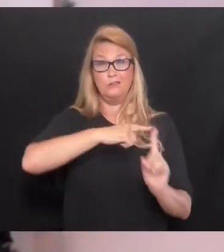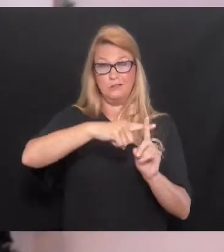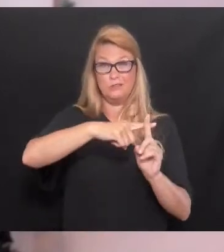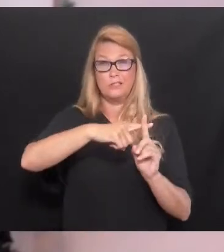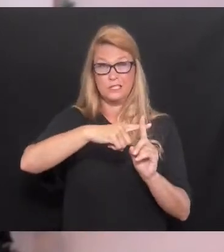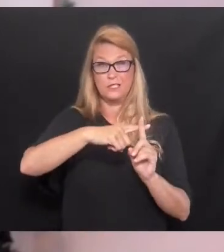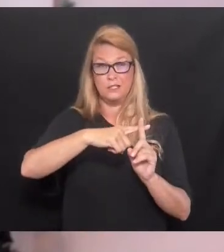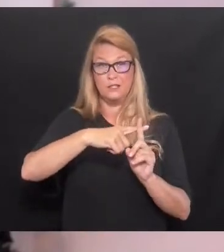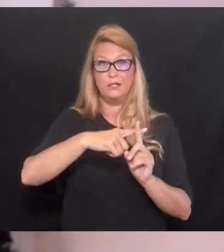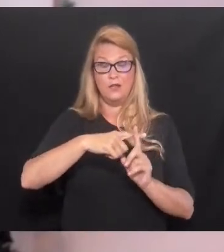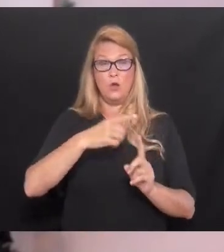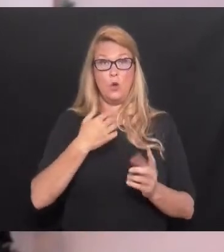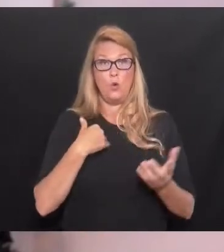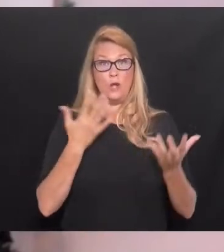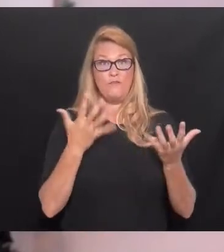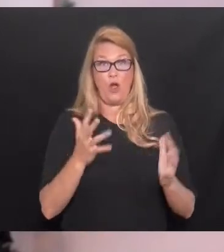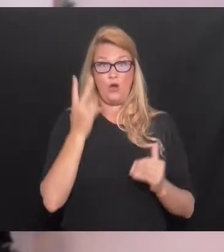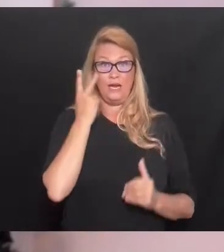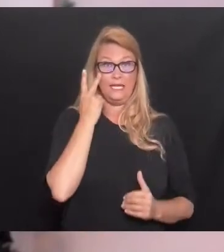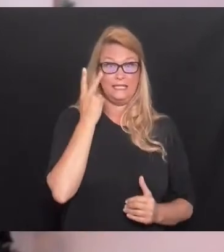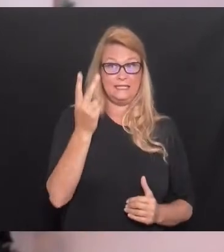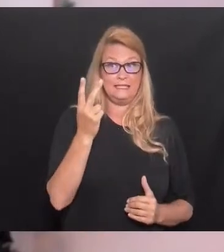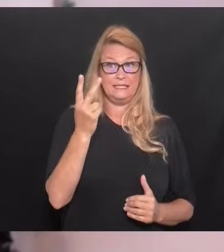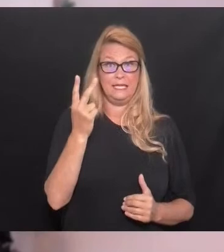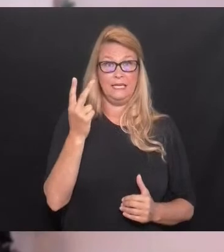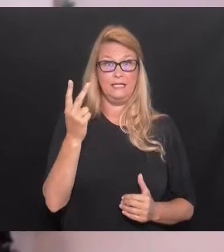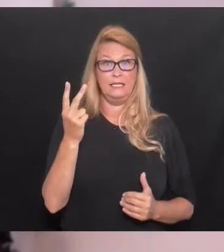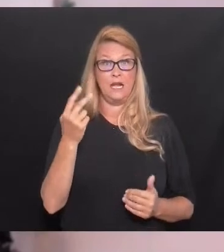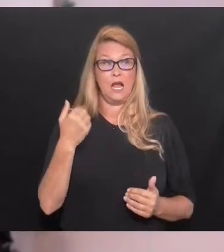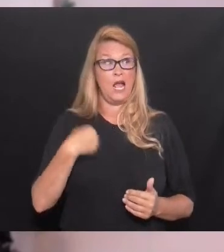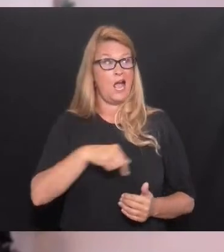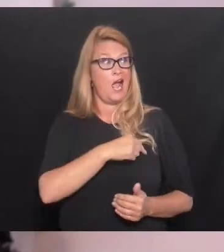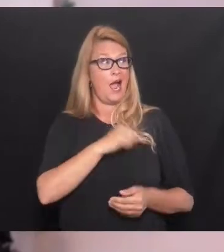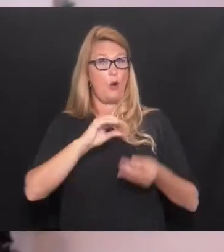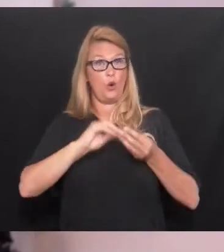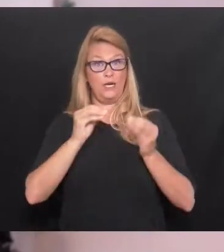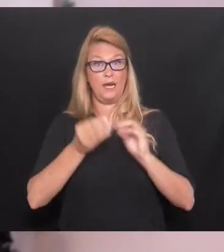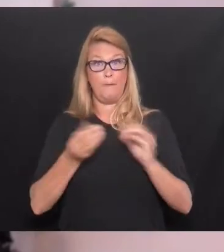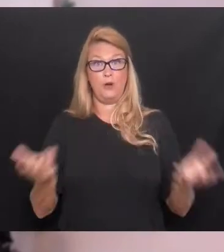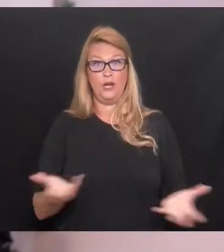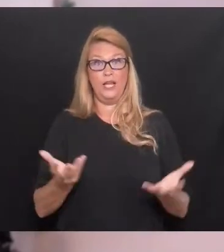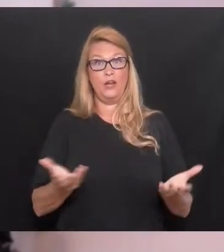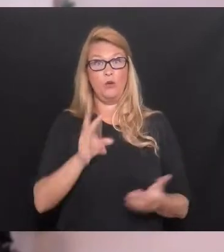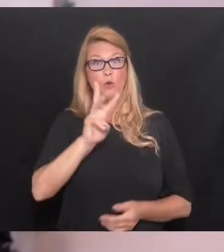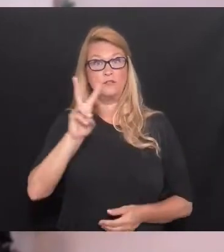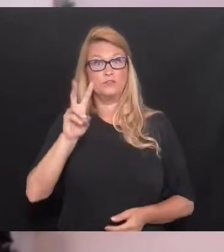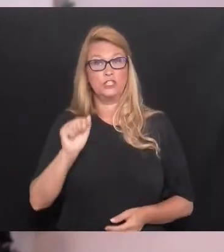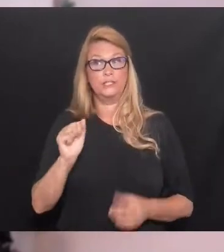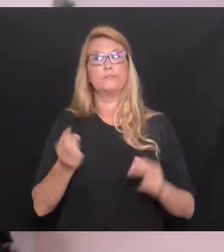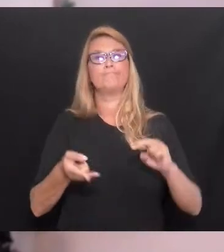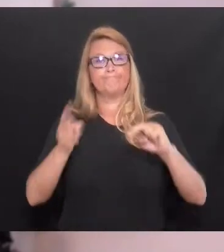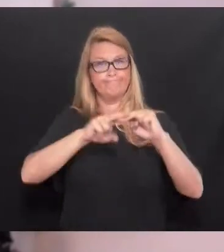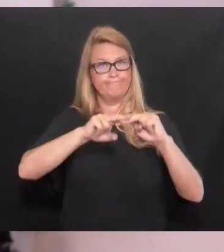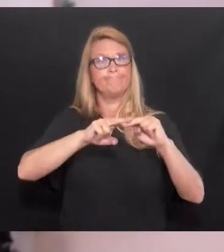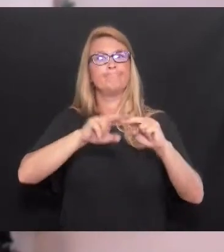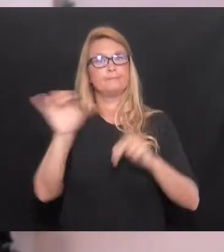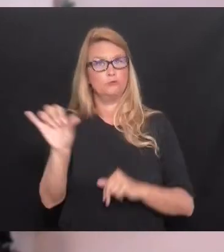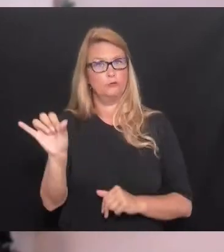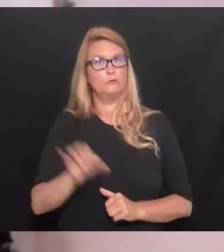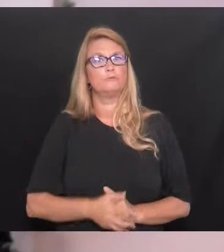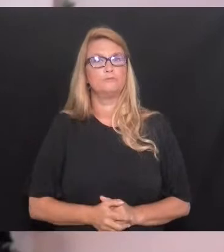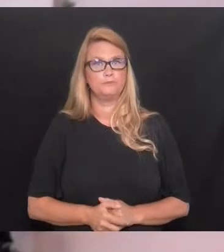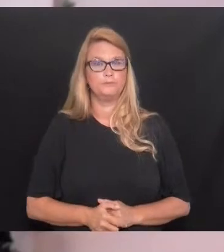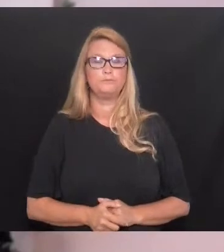that we have seen our documented number of cases from the Delta variant go up. And we know that